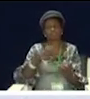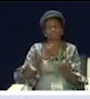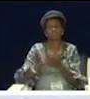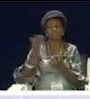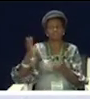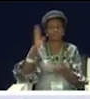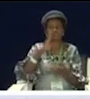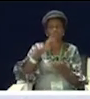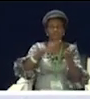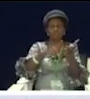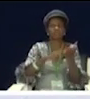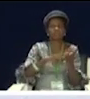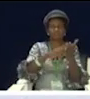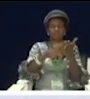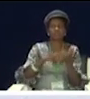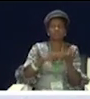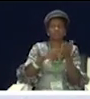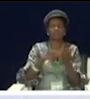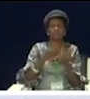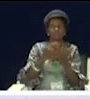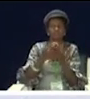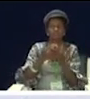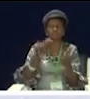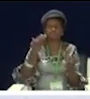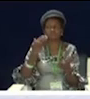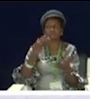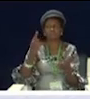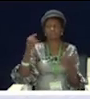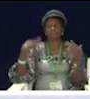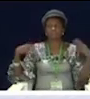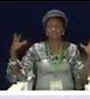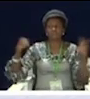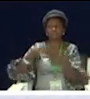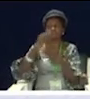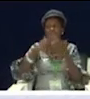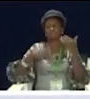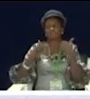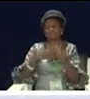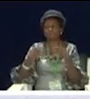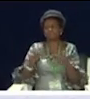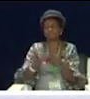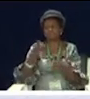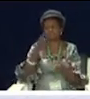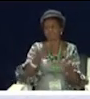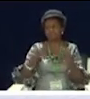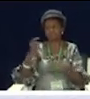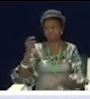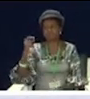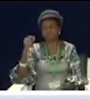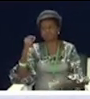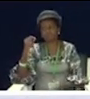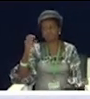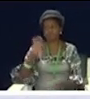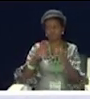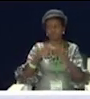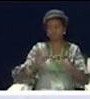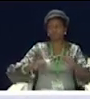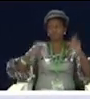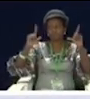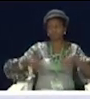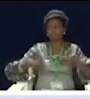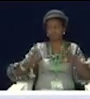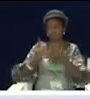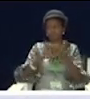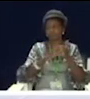be dancing before the angels in heaven as you come. So if you want to give your life to Jesus